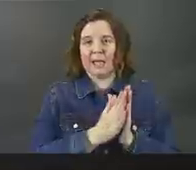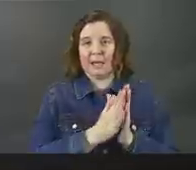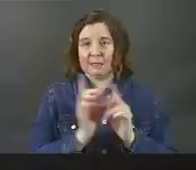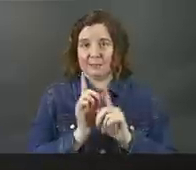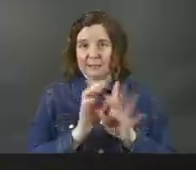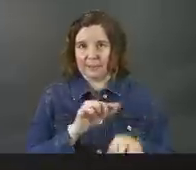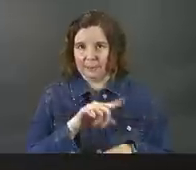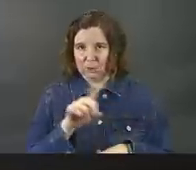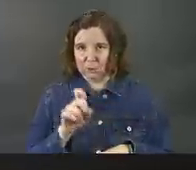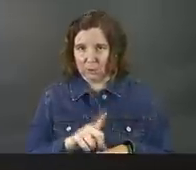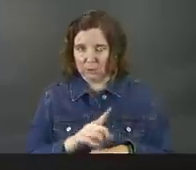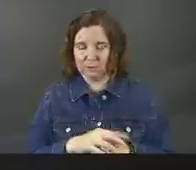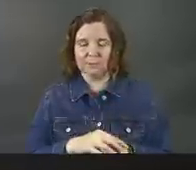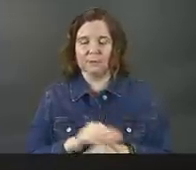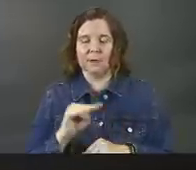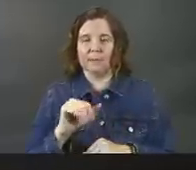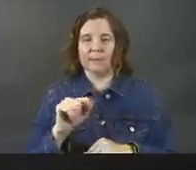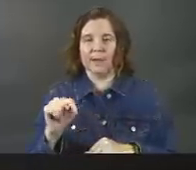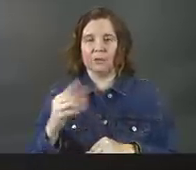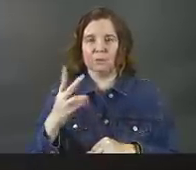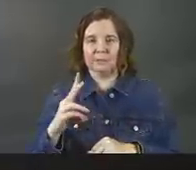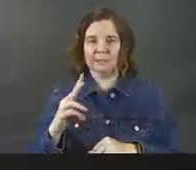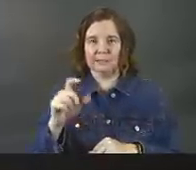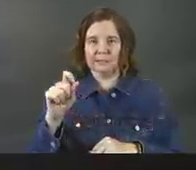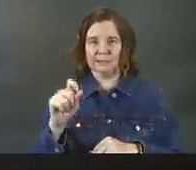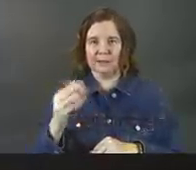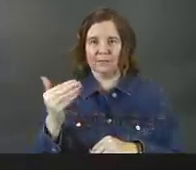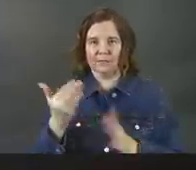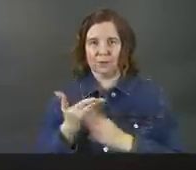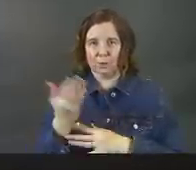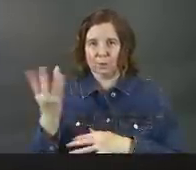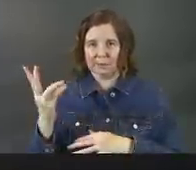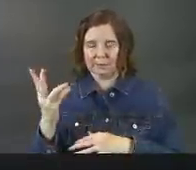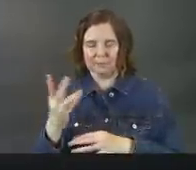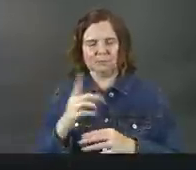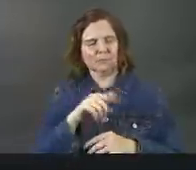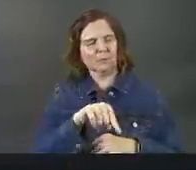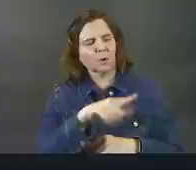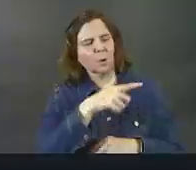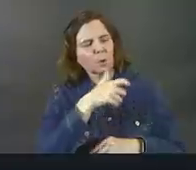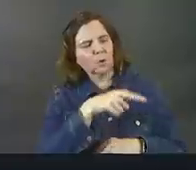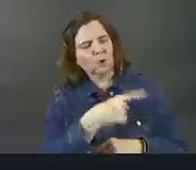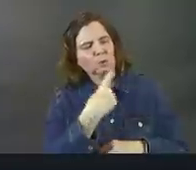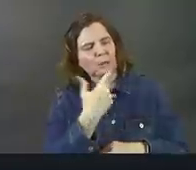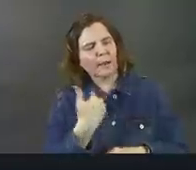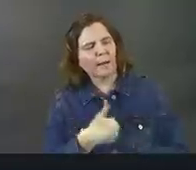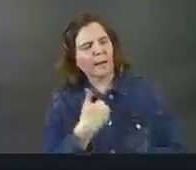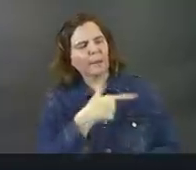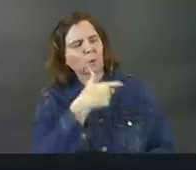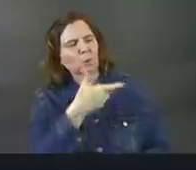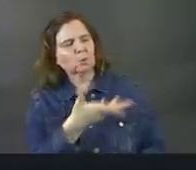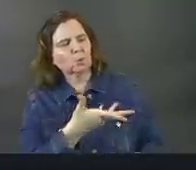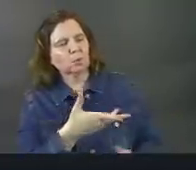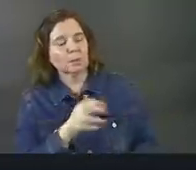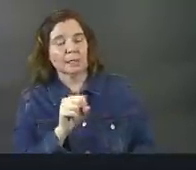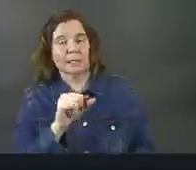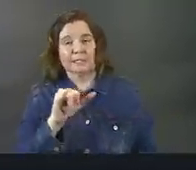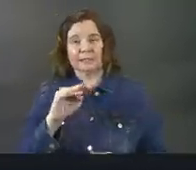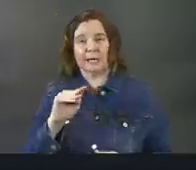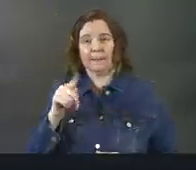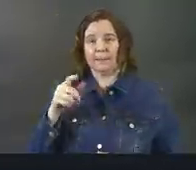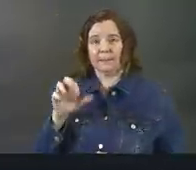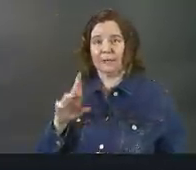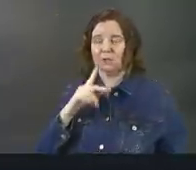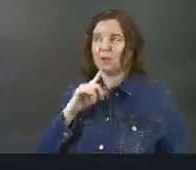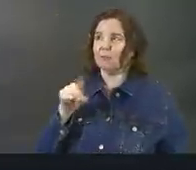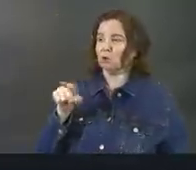his disciples this question, Matthew 16, 15 through 16. Then he asks them, "But who do you say I am?" And Simon Peter answered,